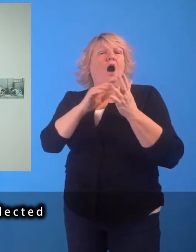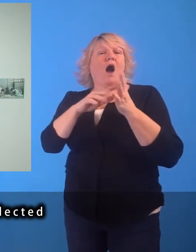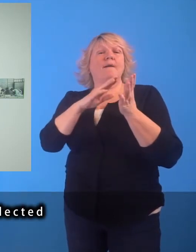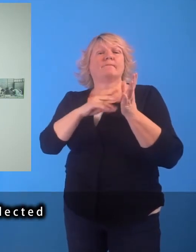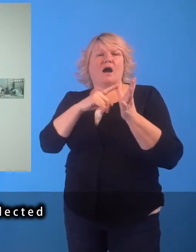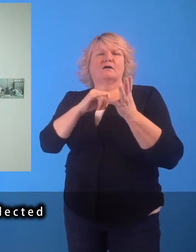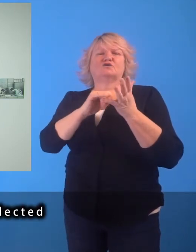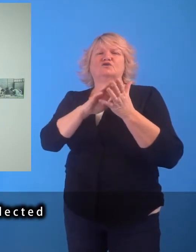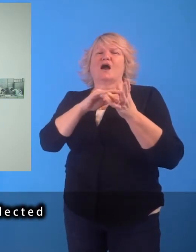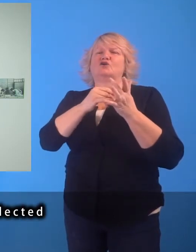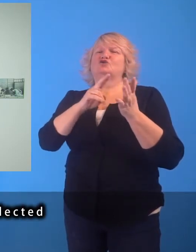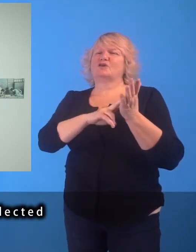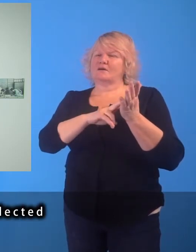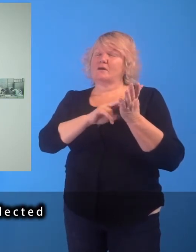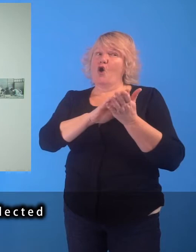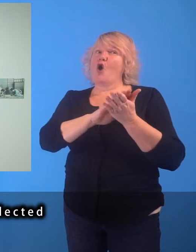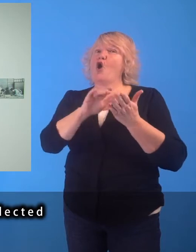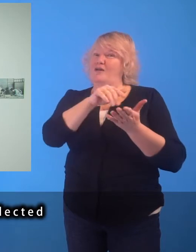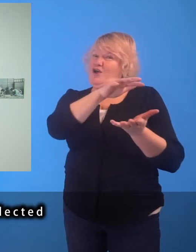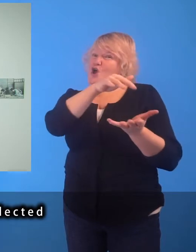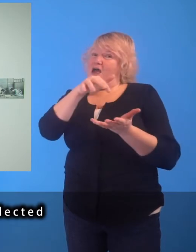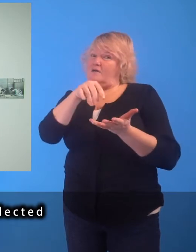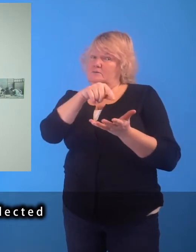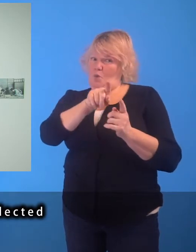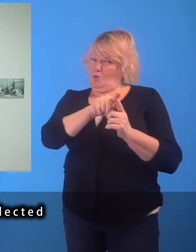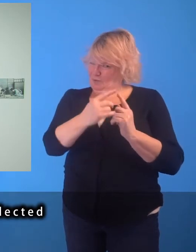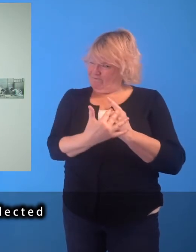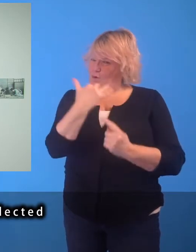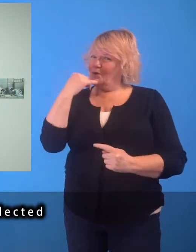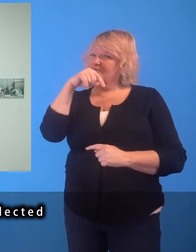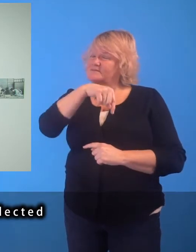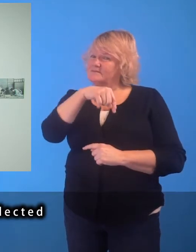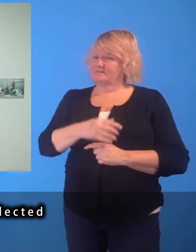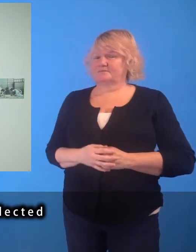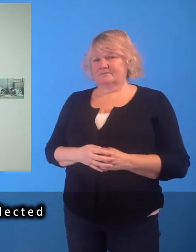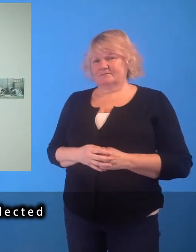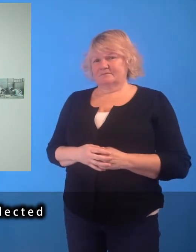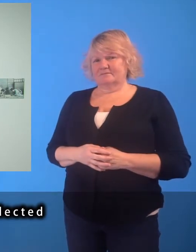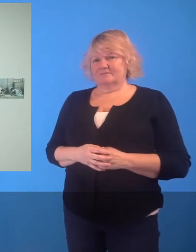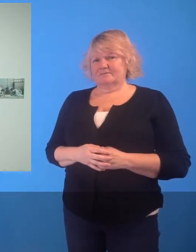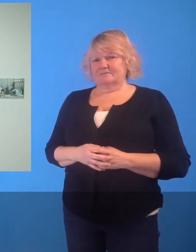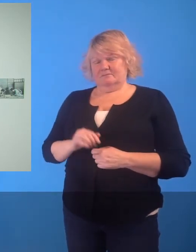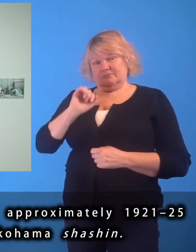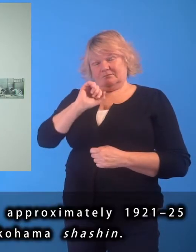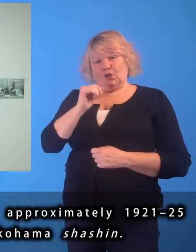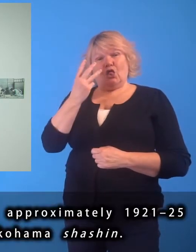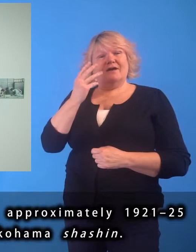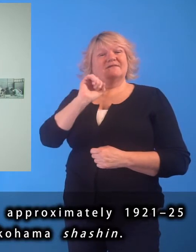the Yokohama shashin Hornel collected were also influential.